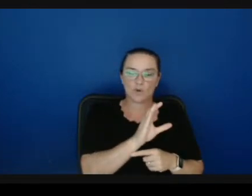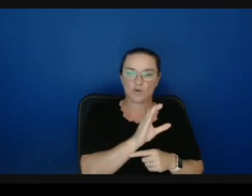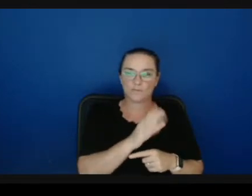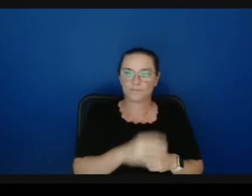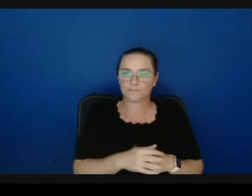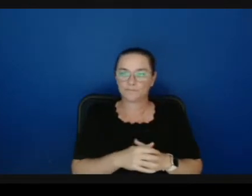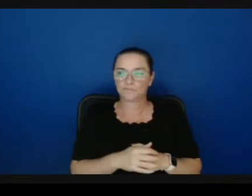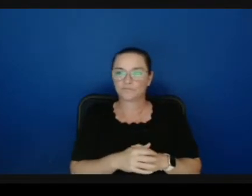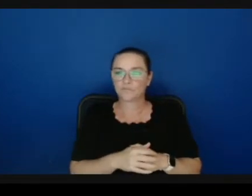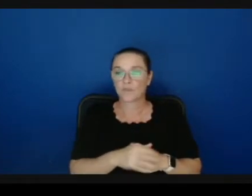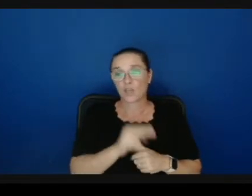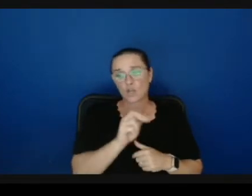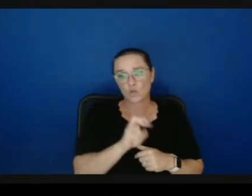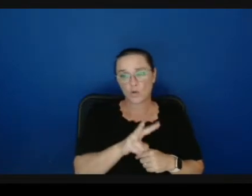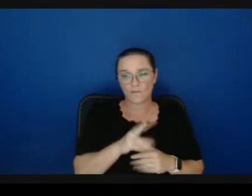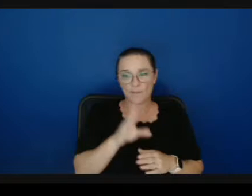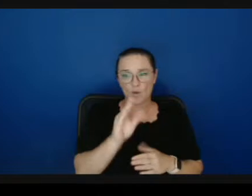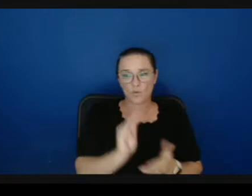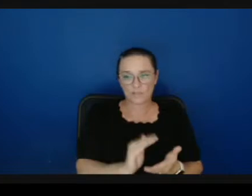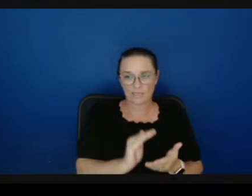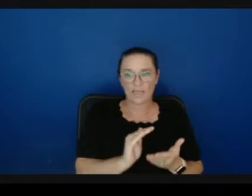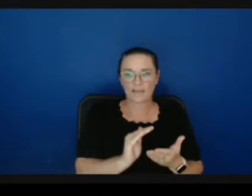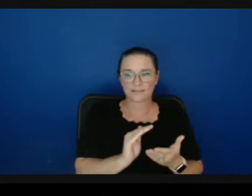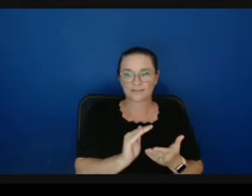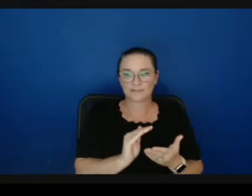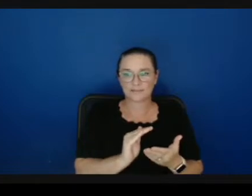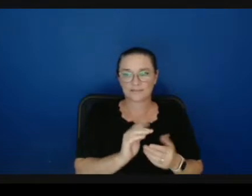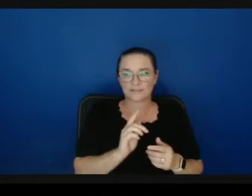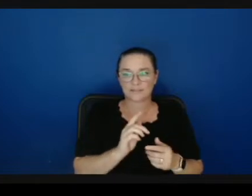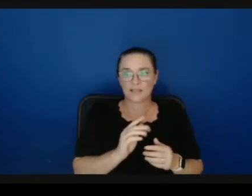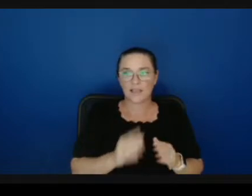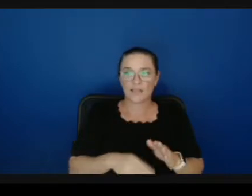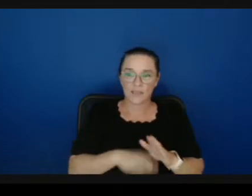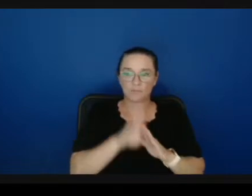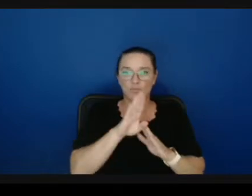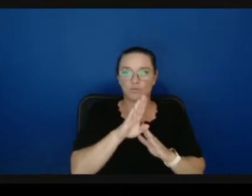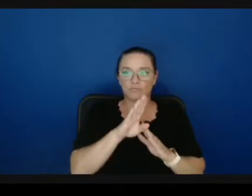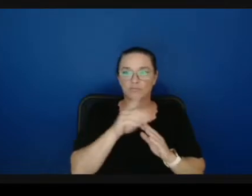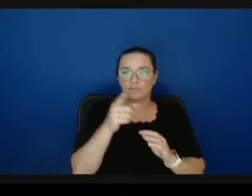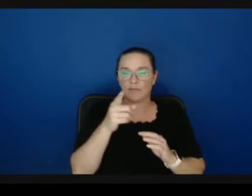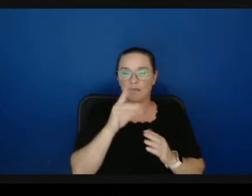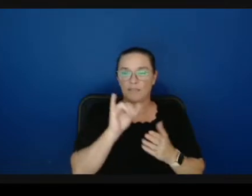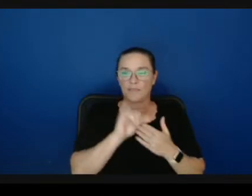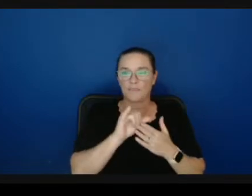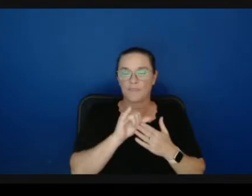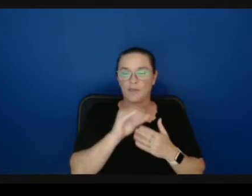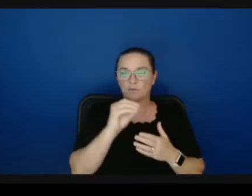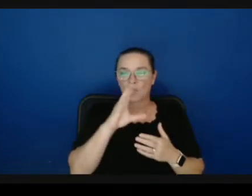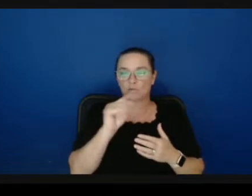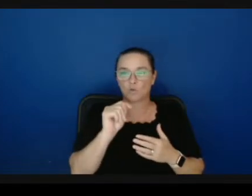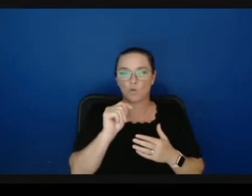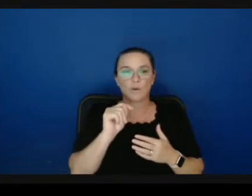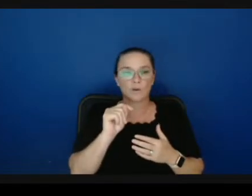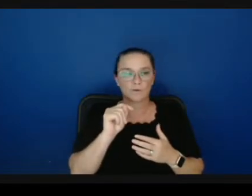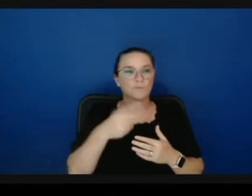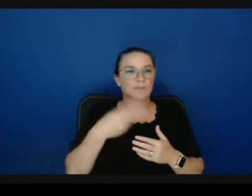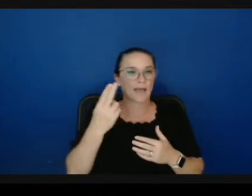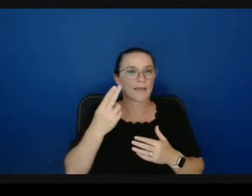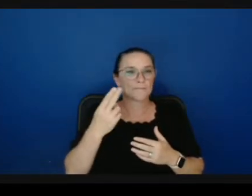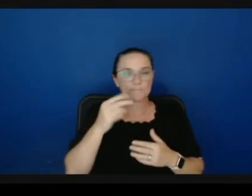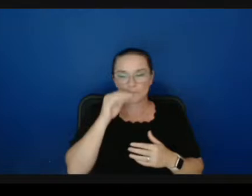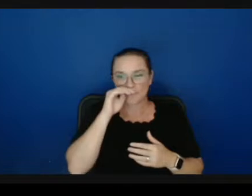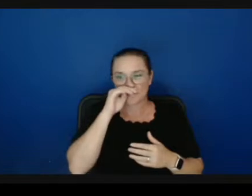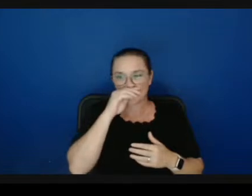There was November was slightly lower, and yeah, October pretty high there, right?